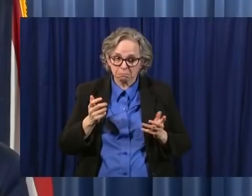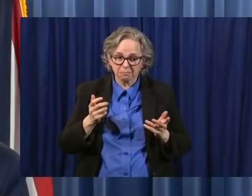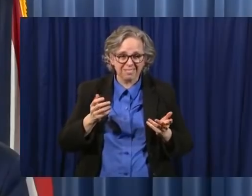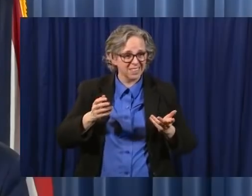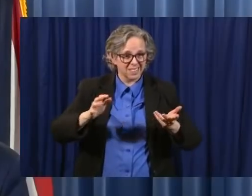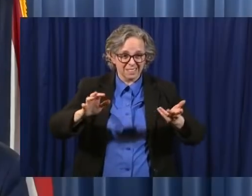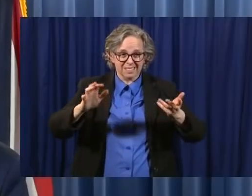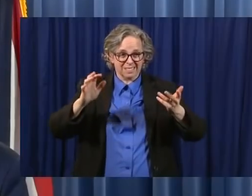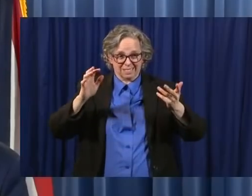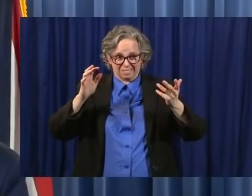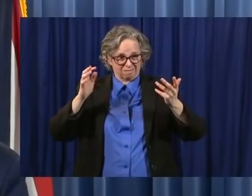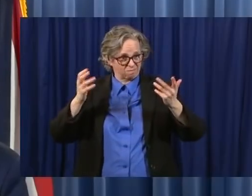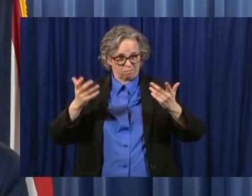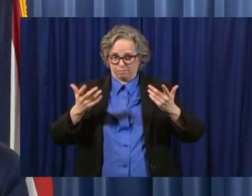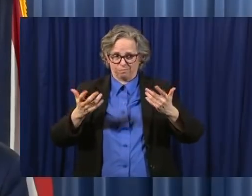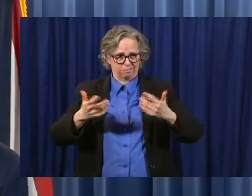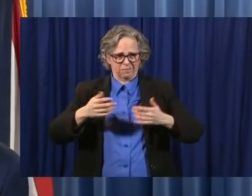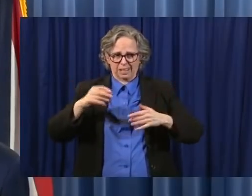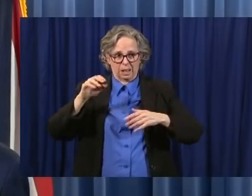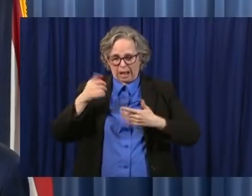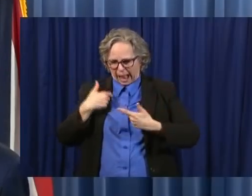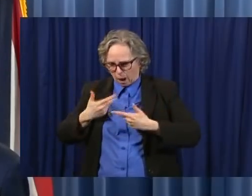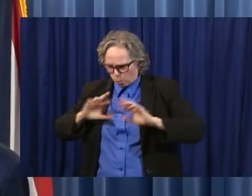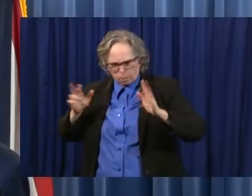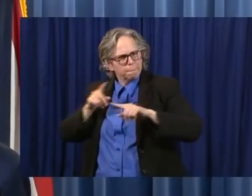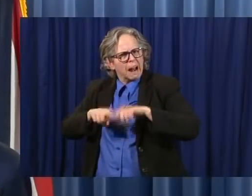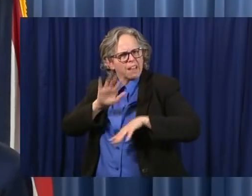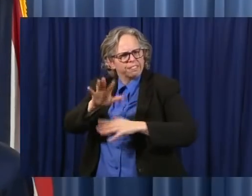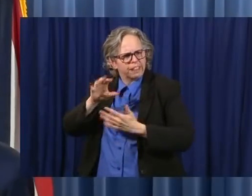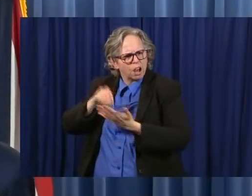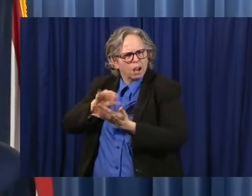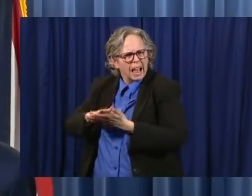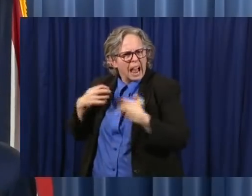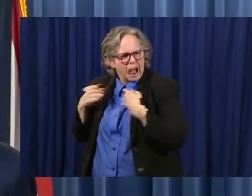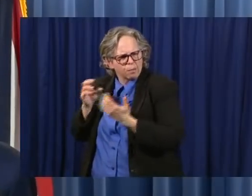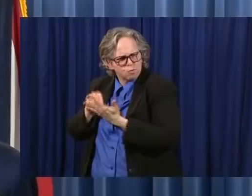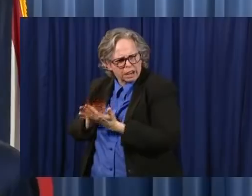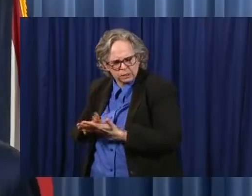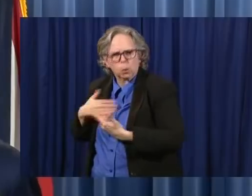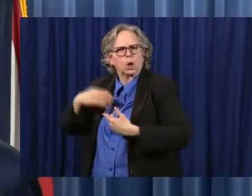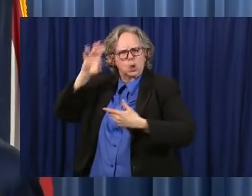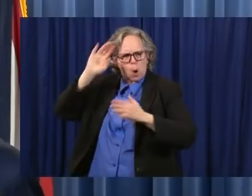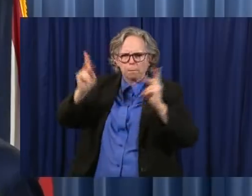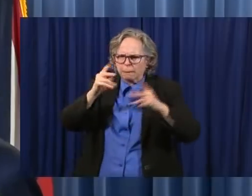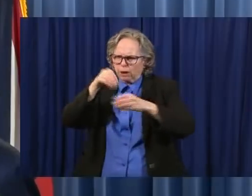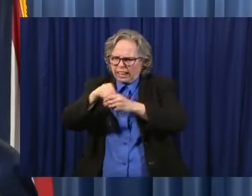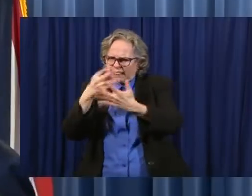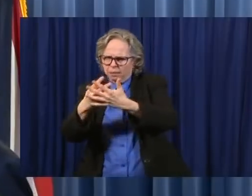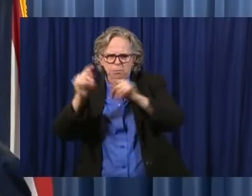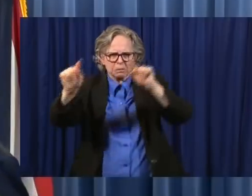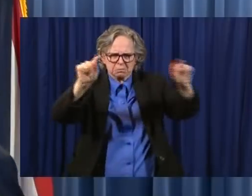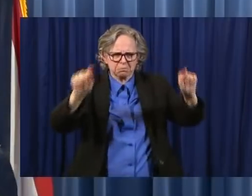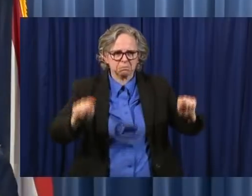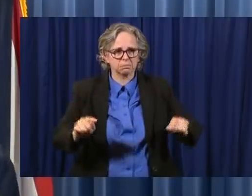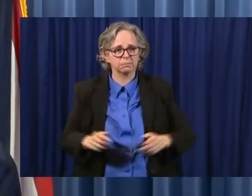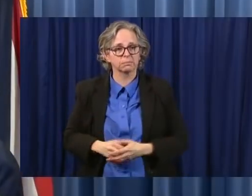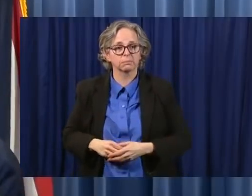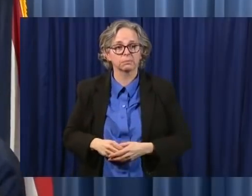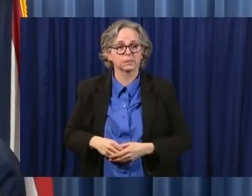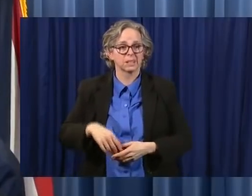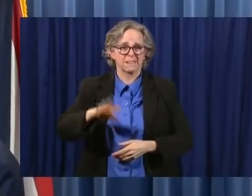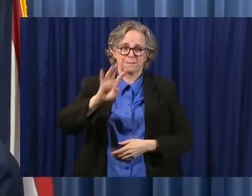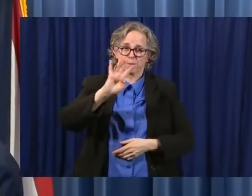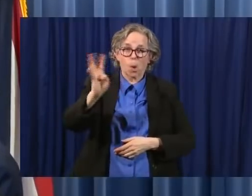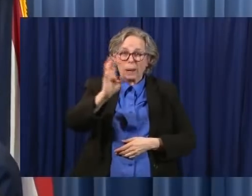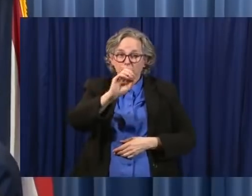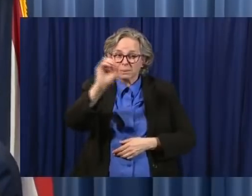you know who's in your facilities. Director, I would also tell you 40% of our people are living